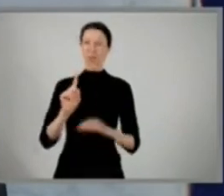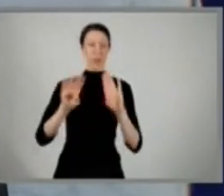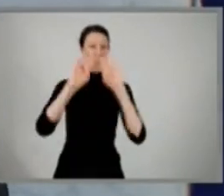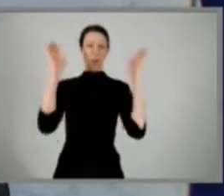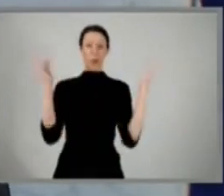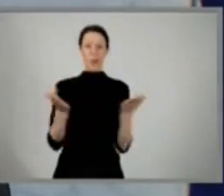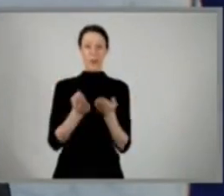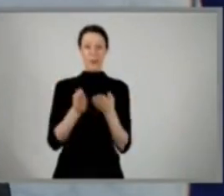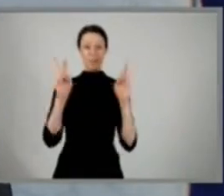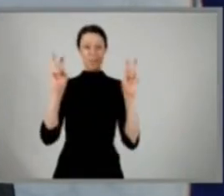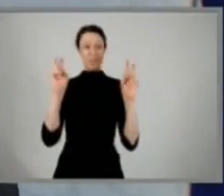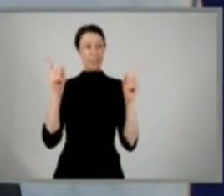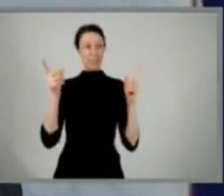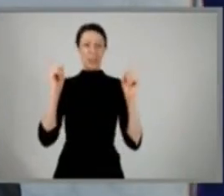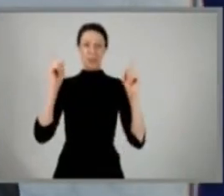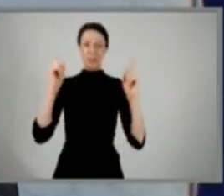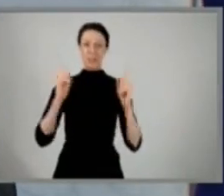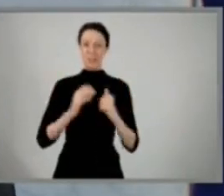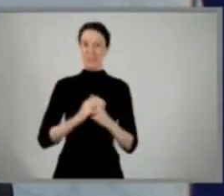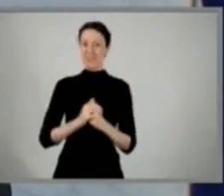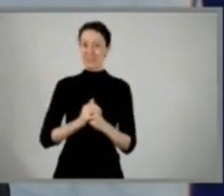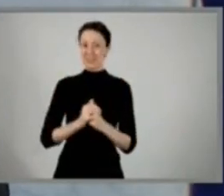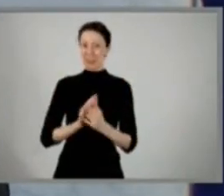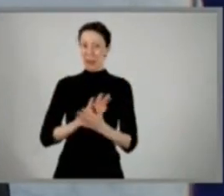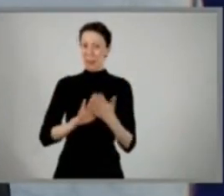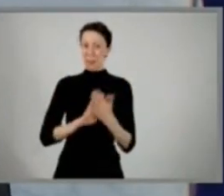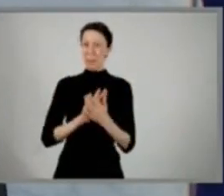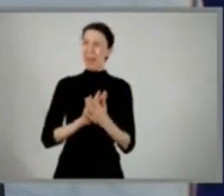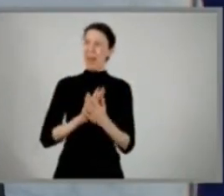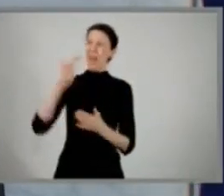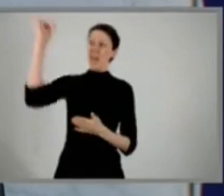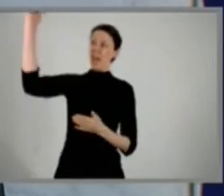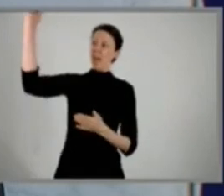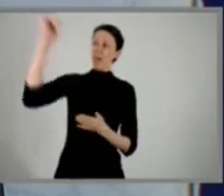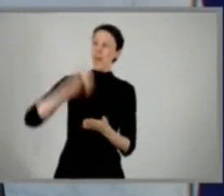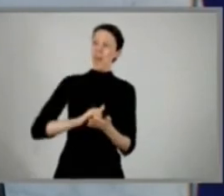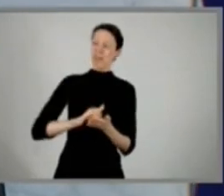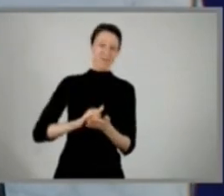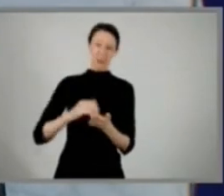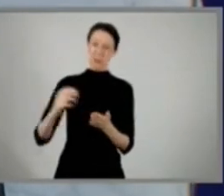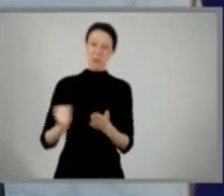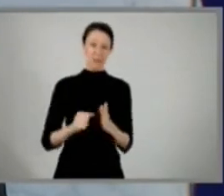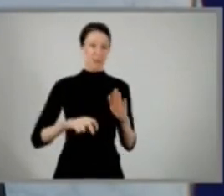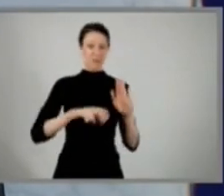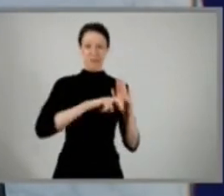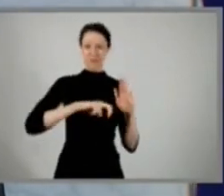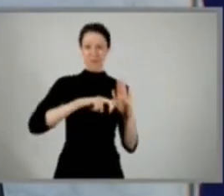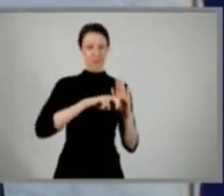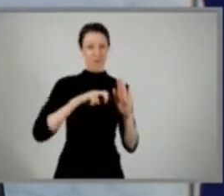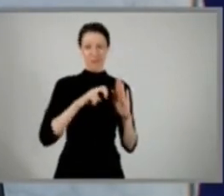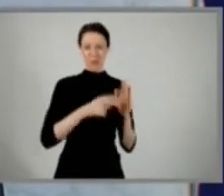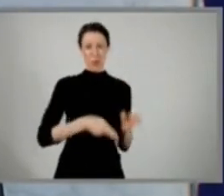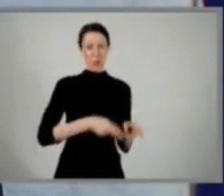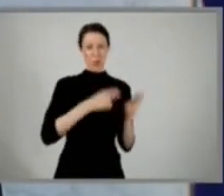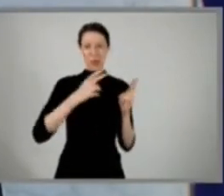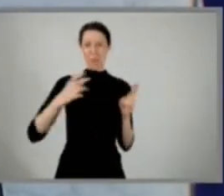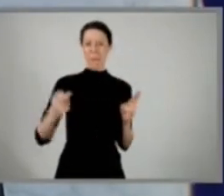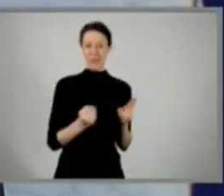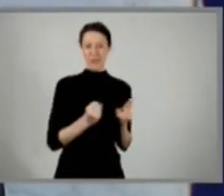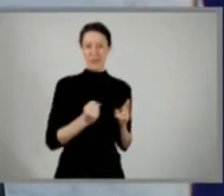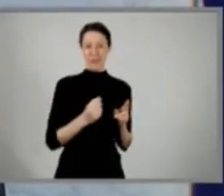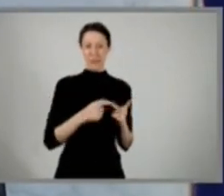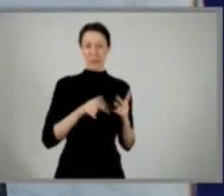days hotel quarantine, unless they are very specifically detailed as green, in which case these alternatives might